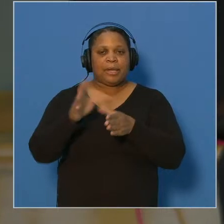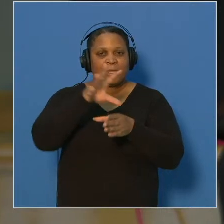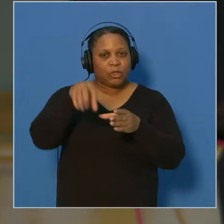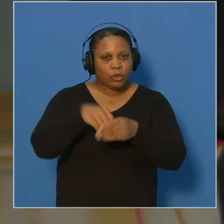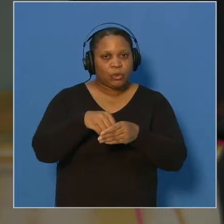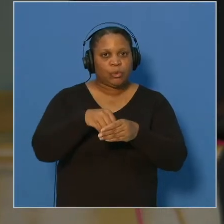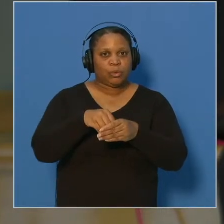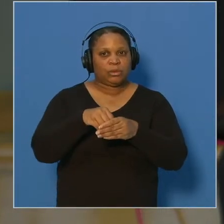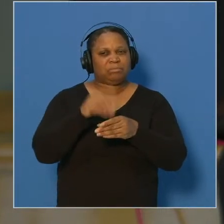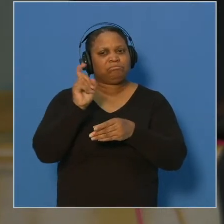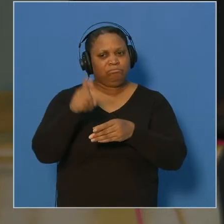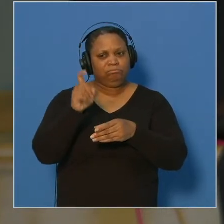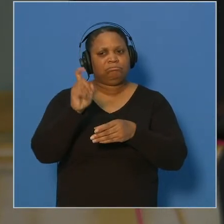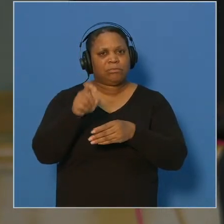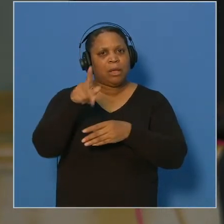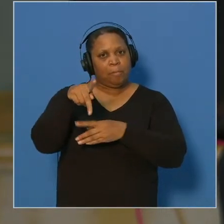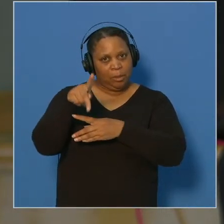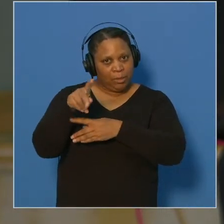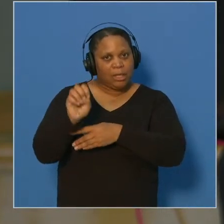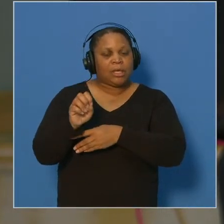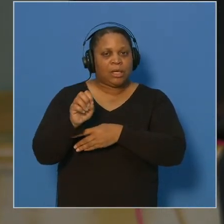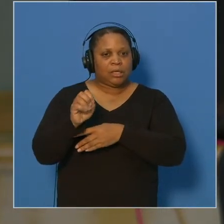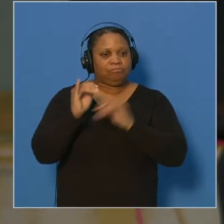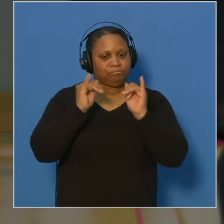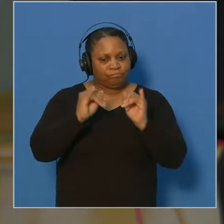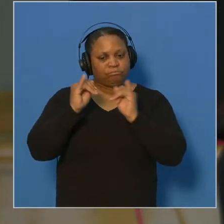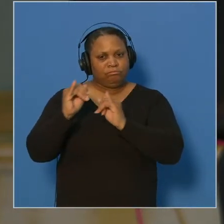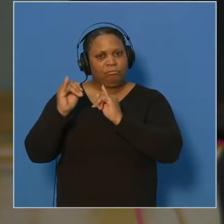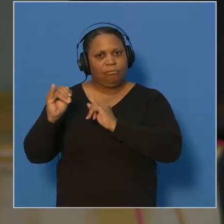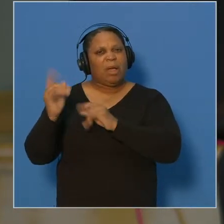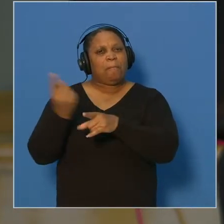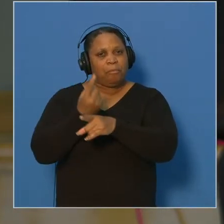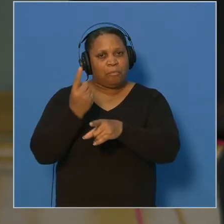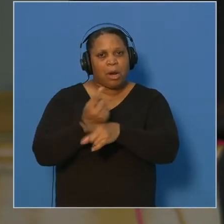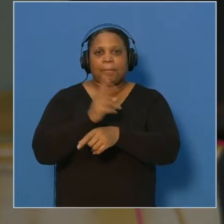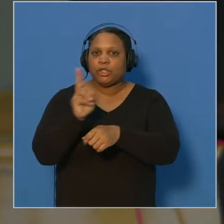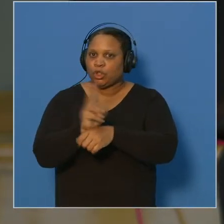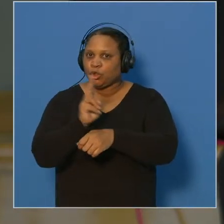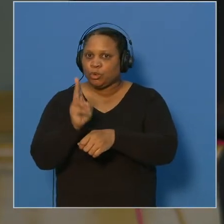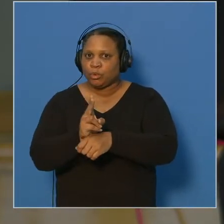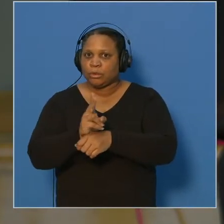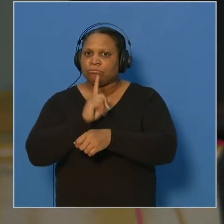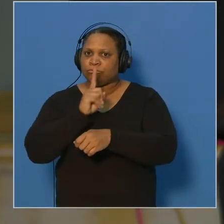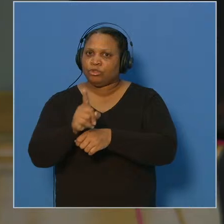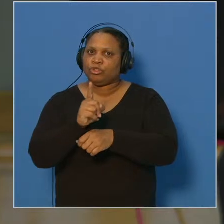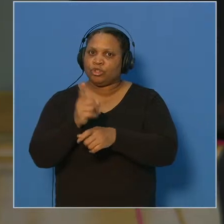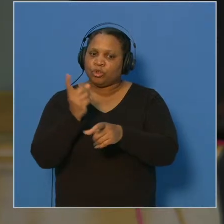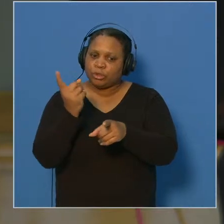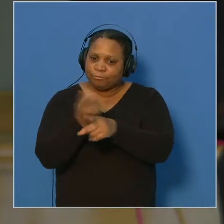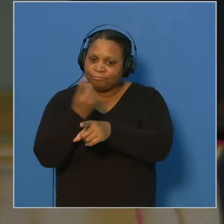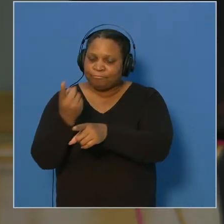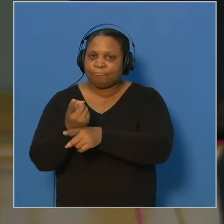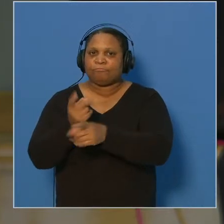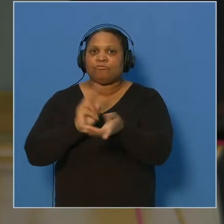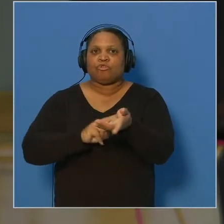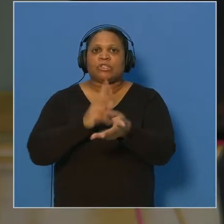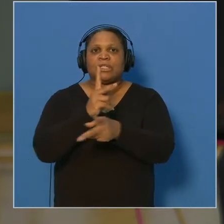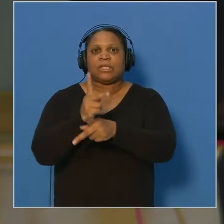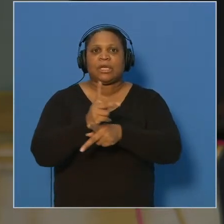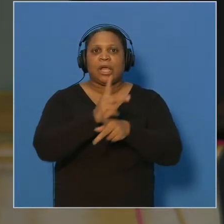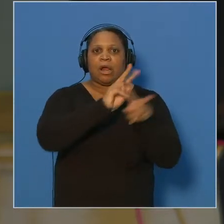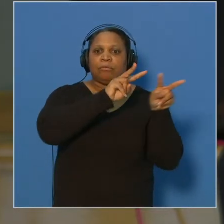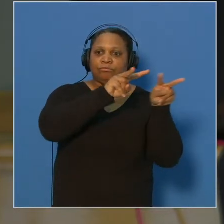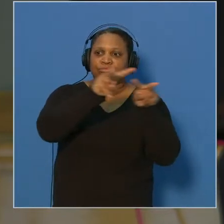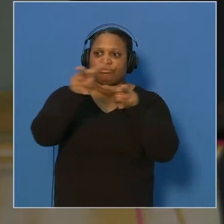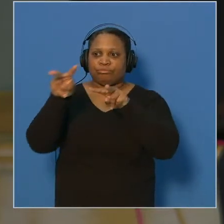providing additional necessary PPE, instructions on the proper use, assuring adequate nursing care, and medical oversight